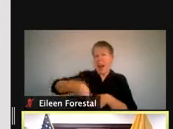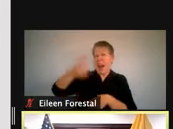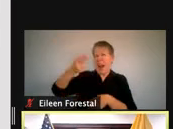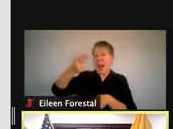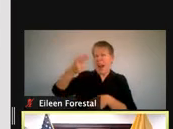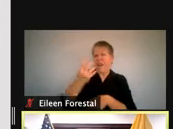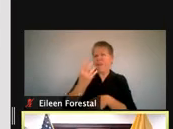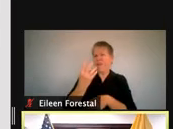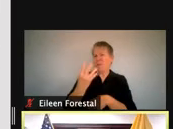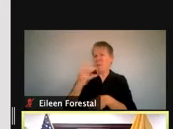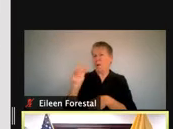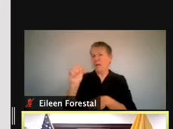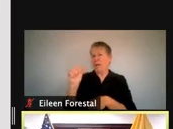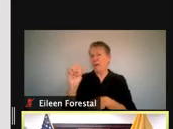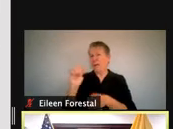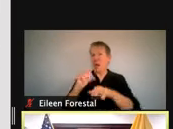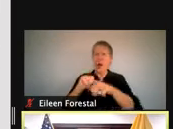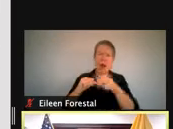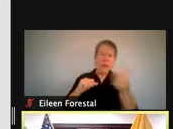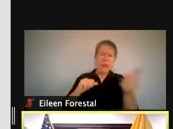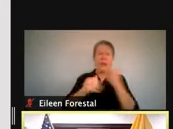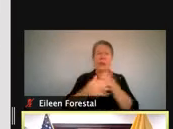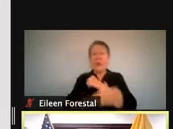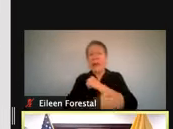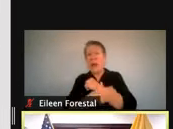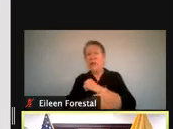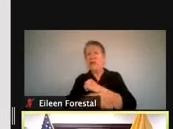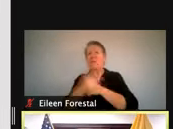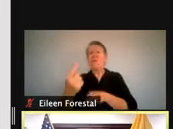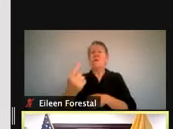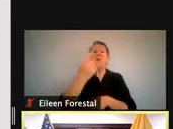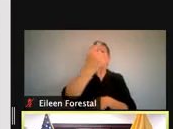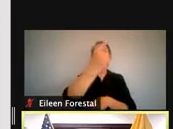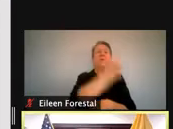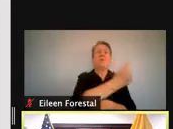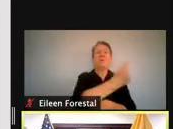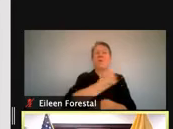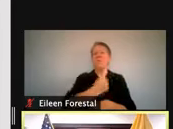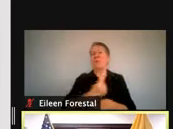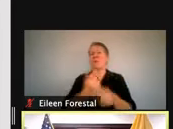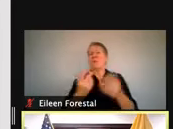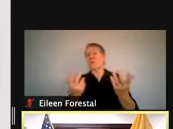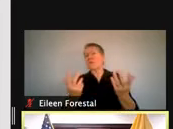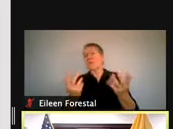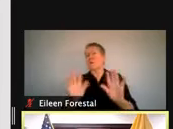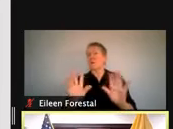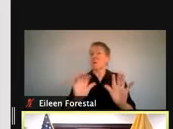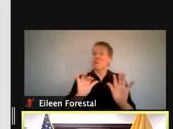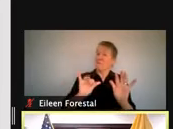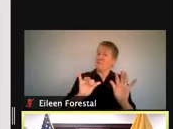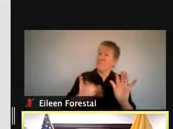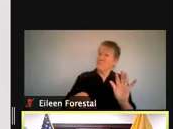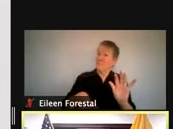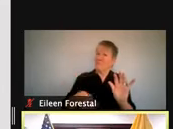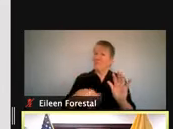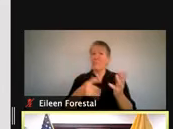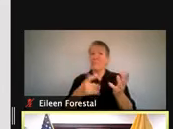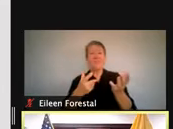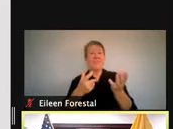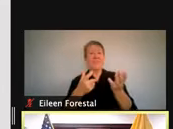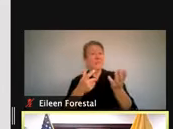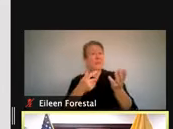seen overall spikes in multiple counties, we take some solace that these spikes do not appear related to our schools,